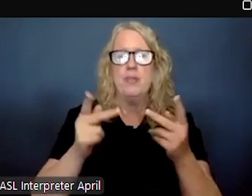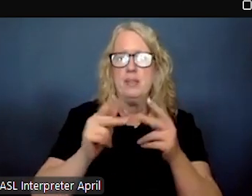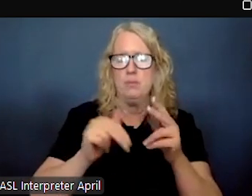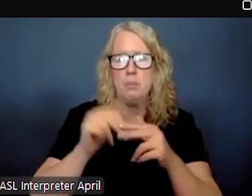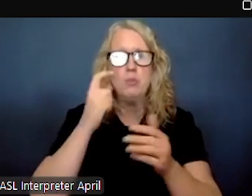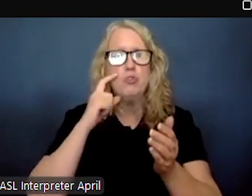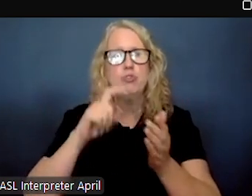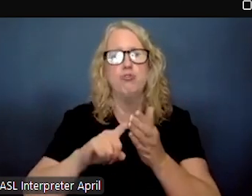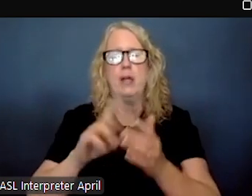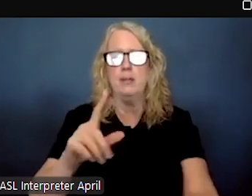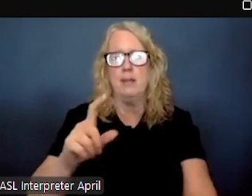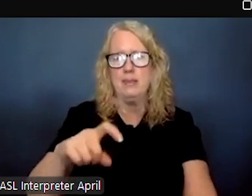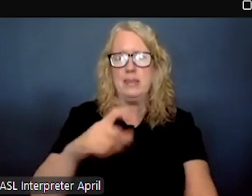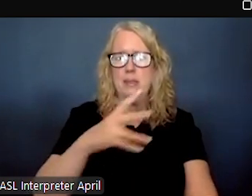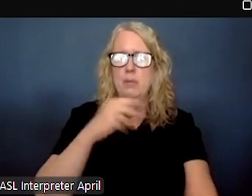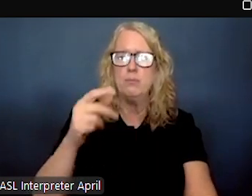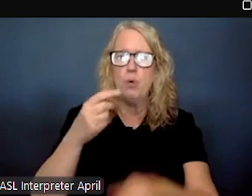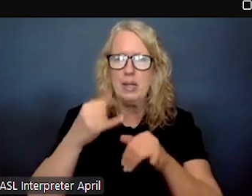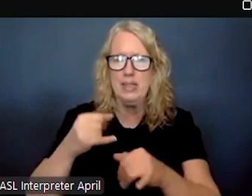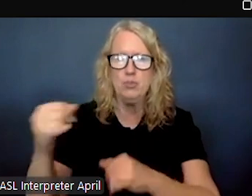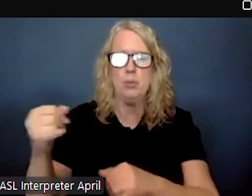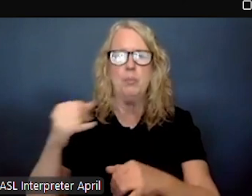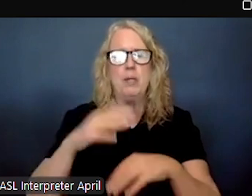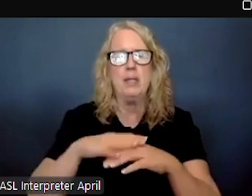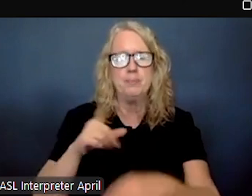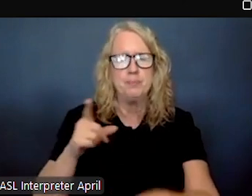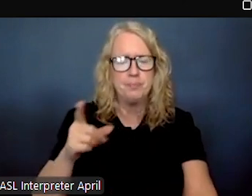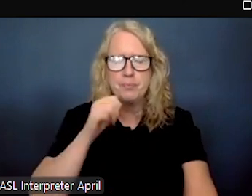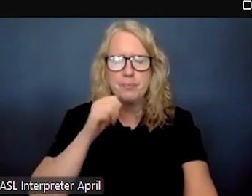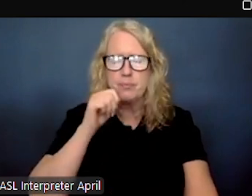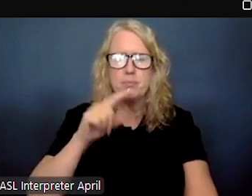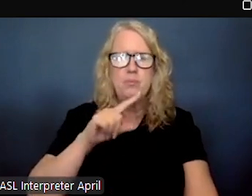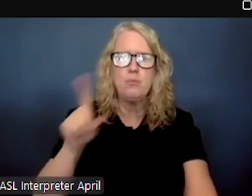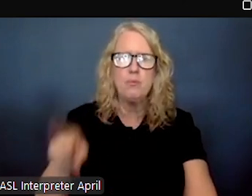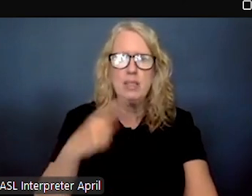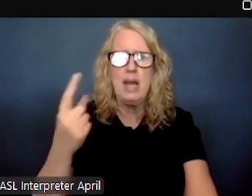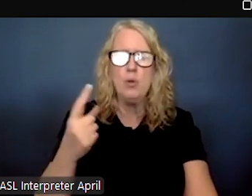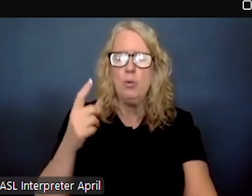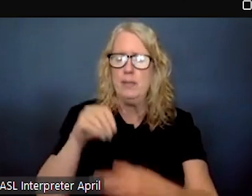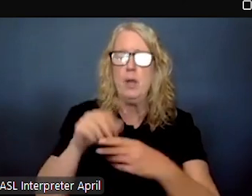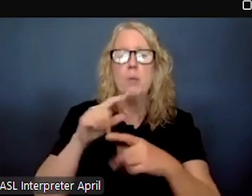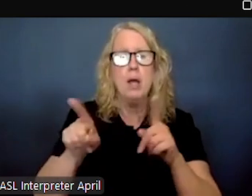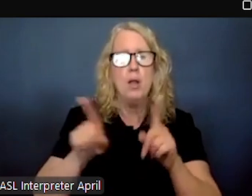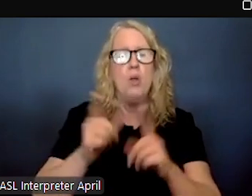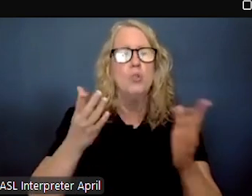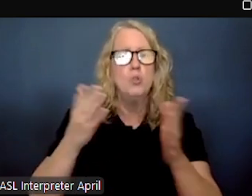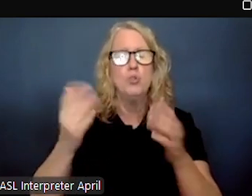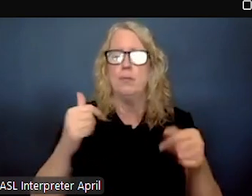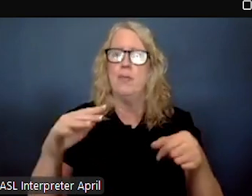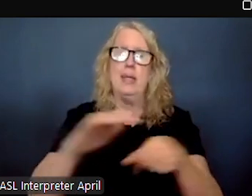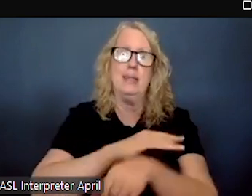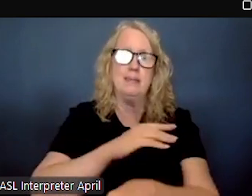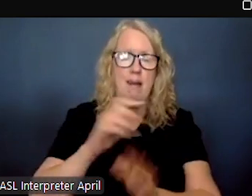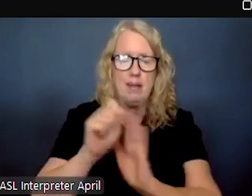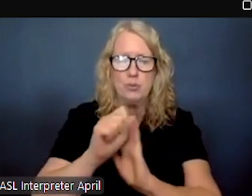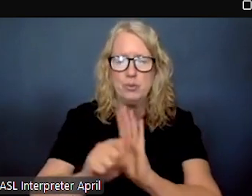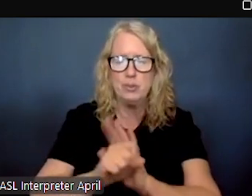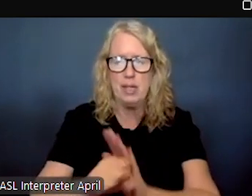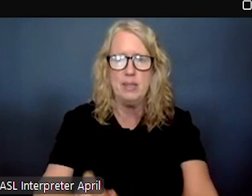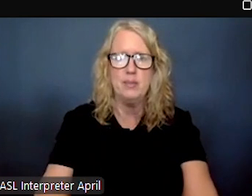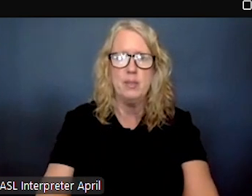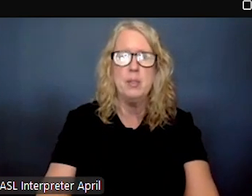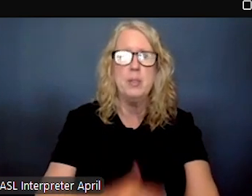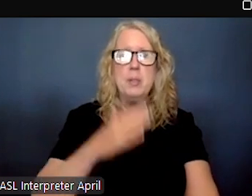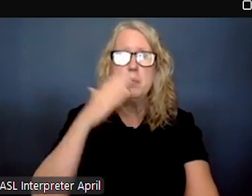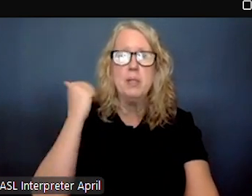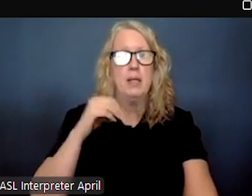recognized the need of the individuals in East Baton Rouge Parish, and not only East Baton Rouge Parish, but we do serve the entire state, because we